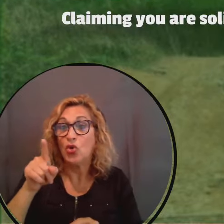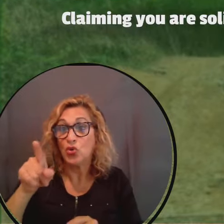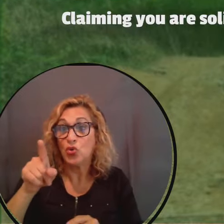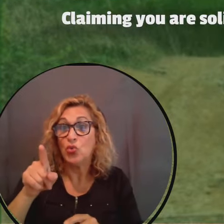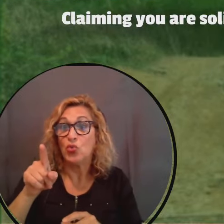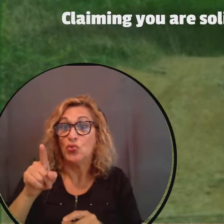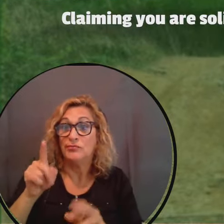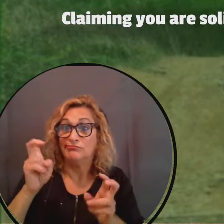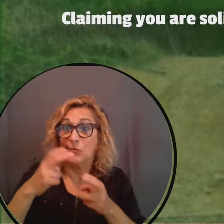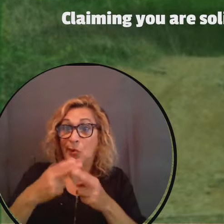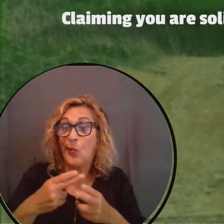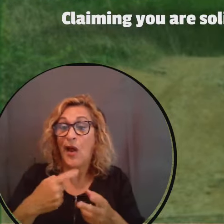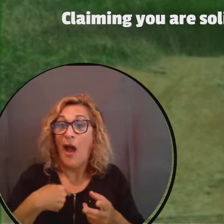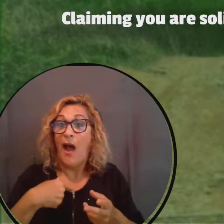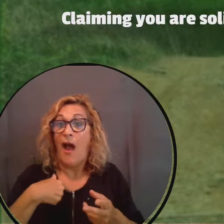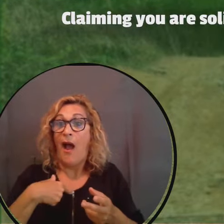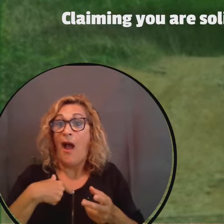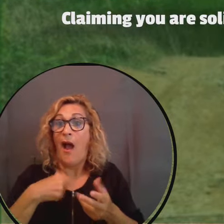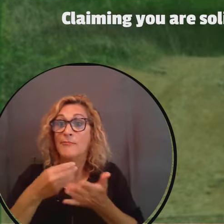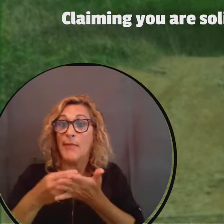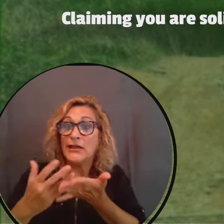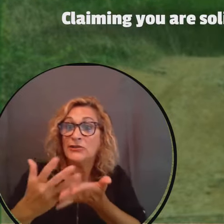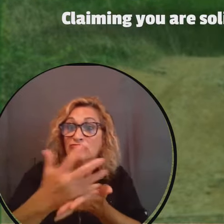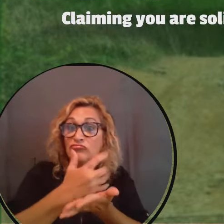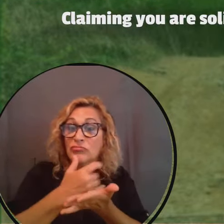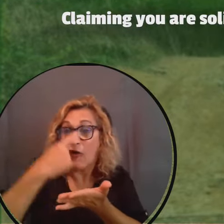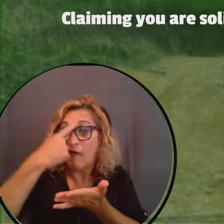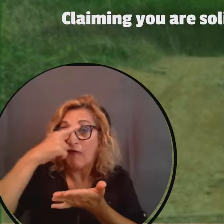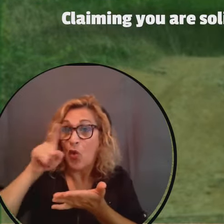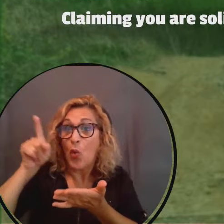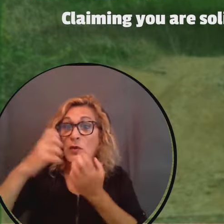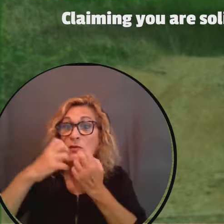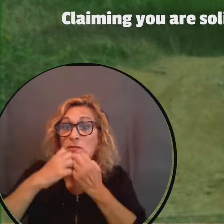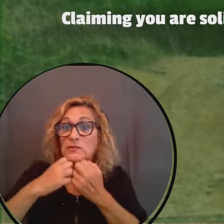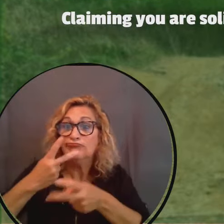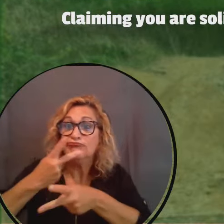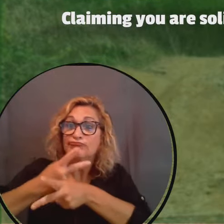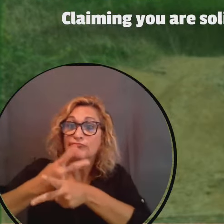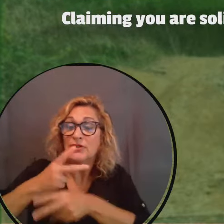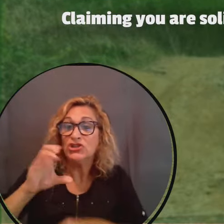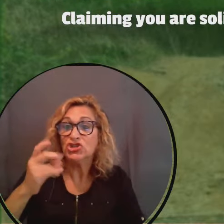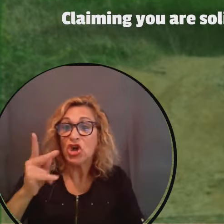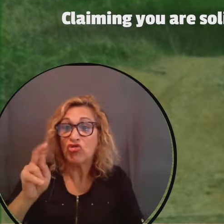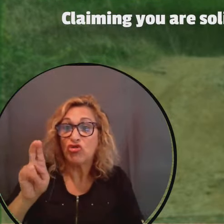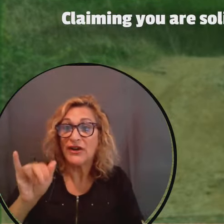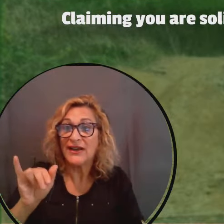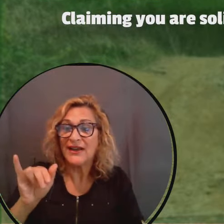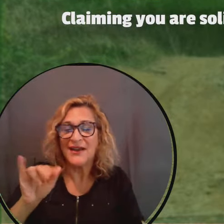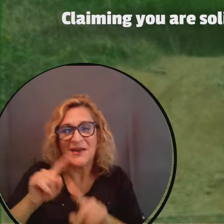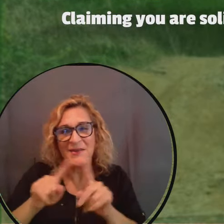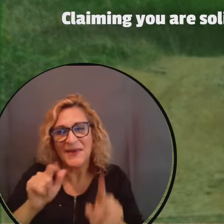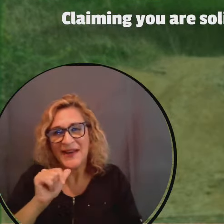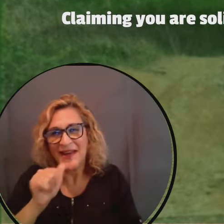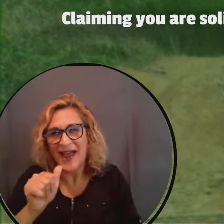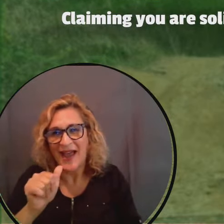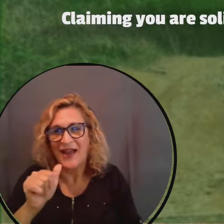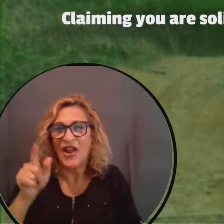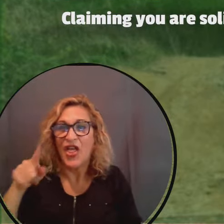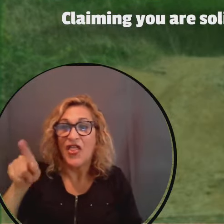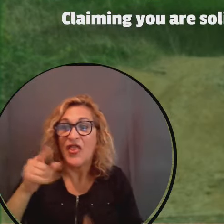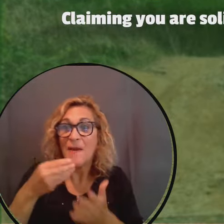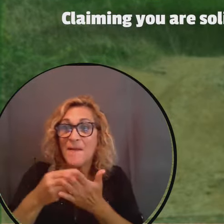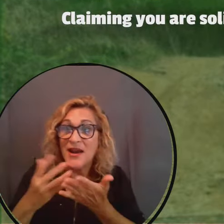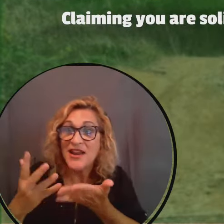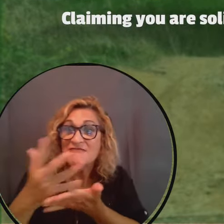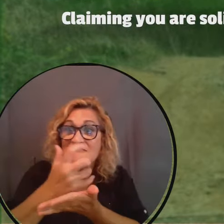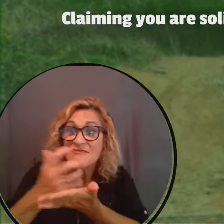not actually raising it for charity. And most of the cases, the person's raising money for charity, and they're just pocketing it themselves. That's